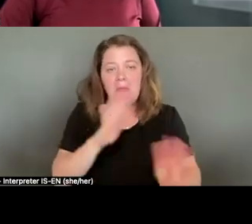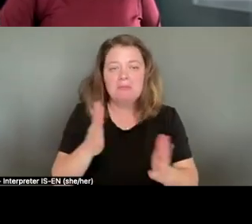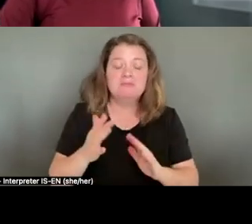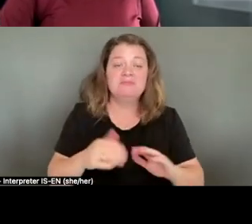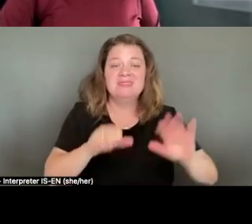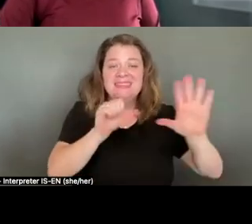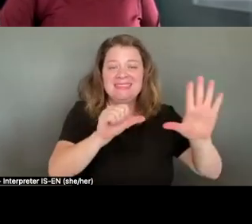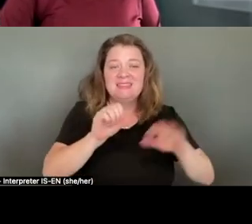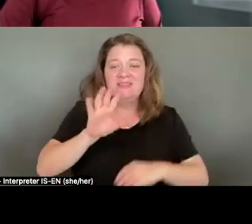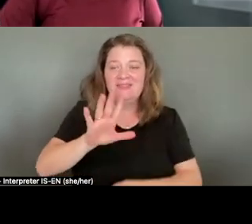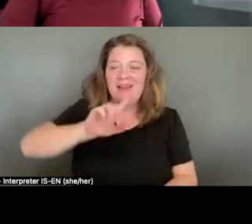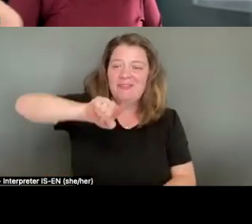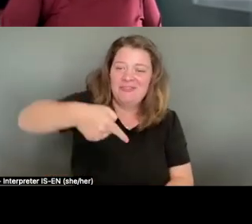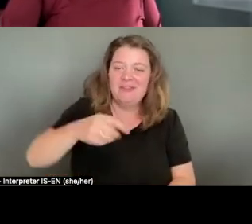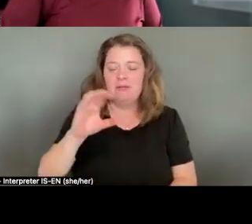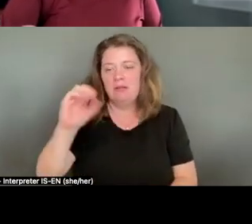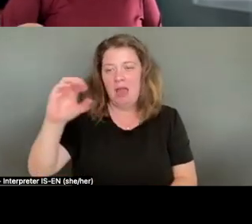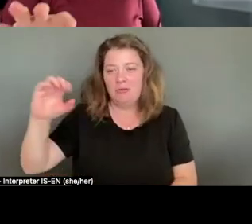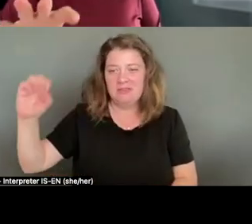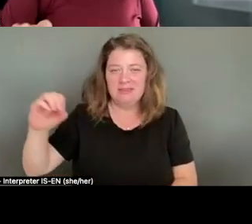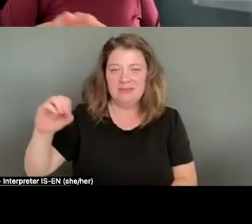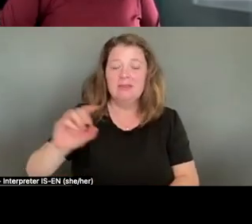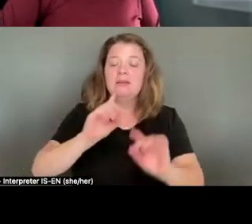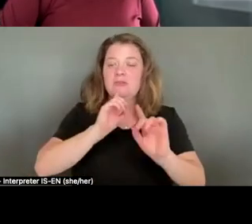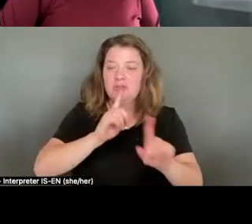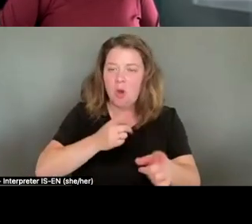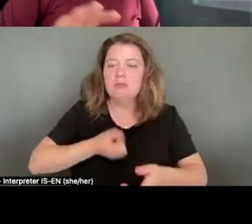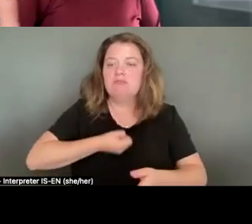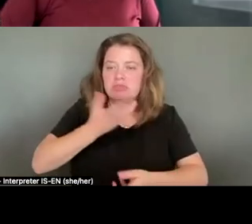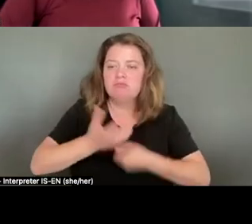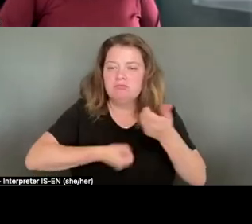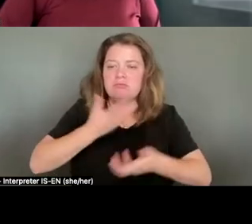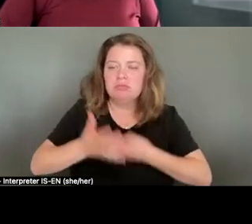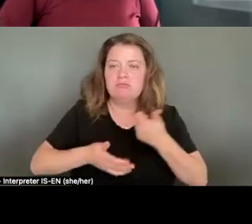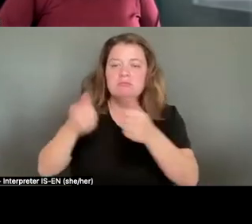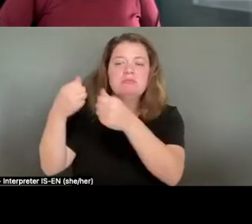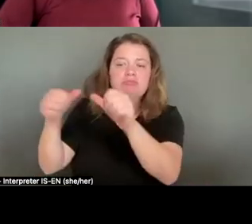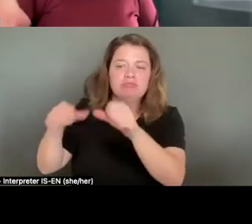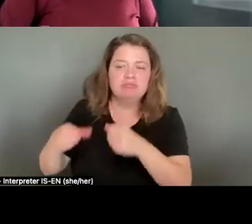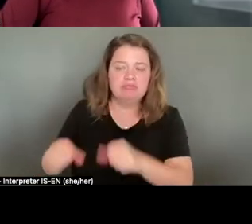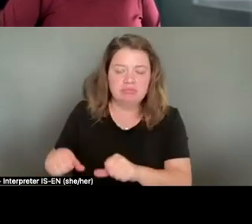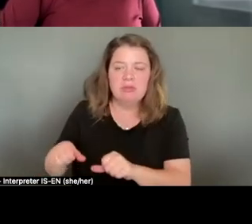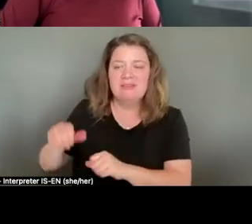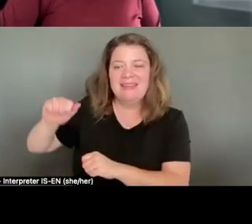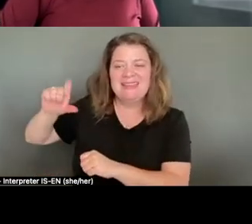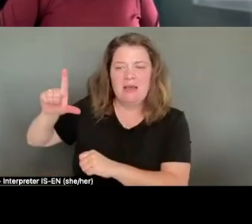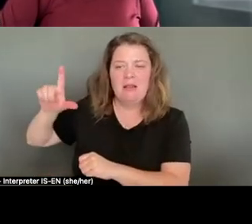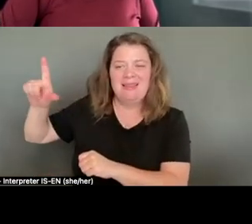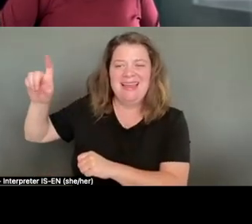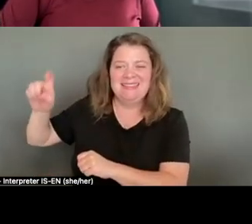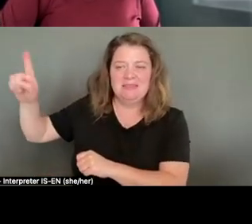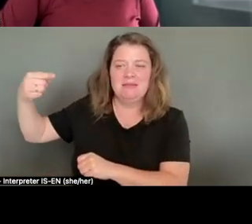65,000 responses that were tagged with ASLX gloss and included in our